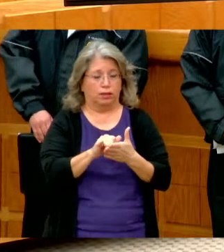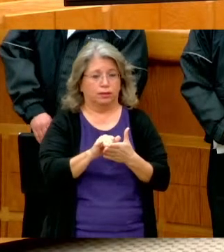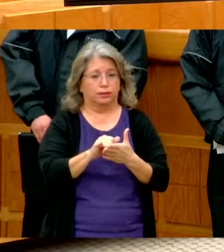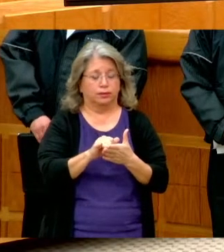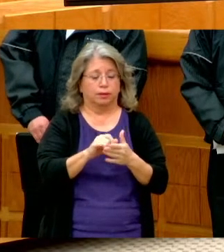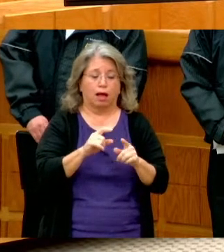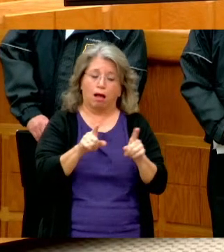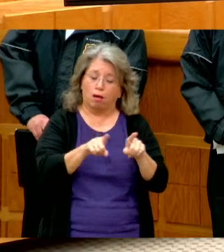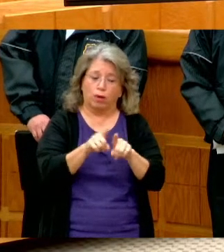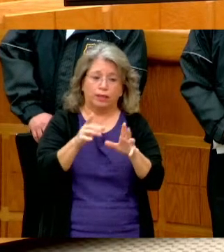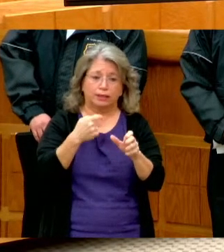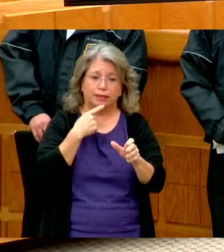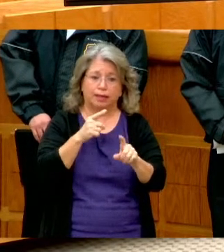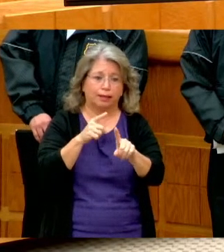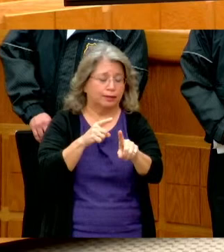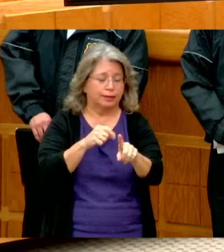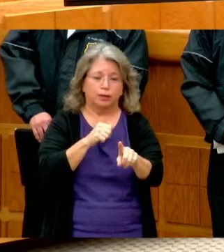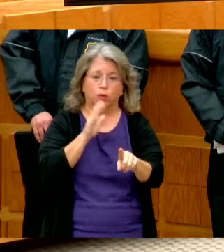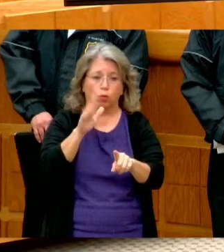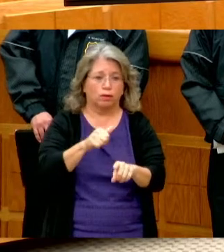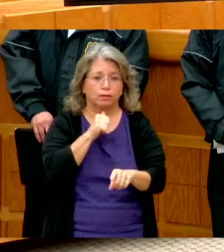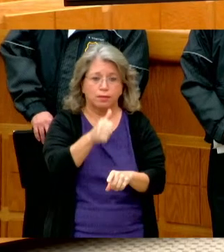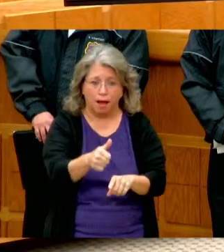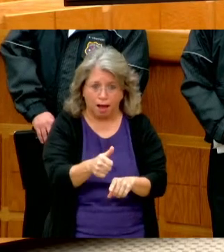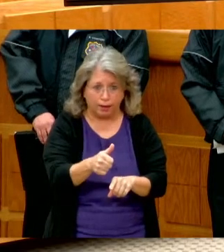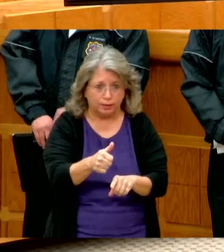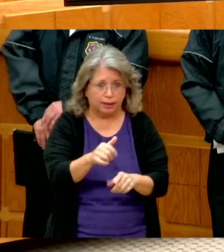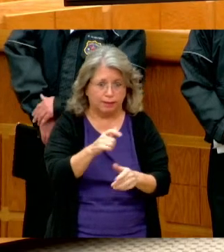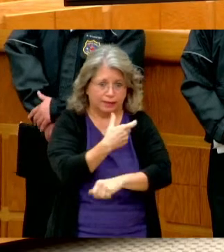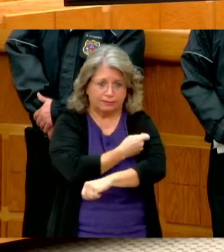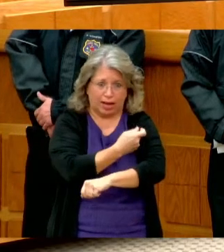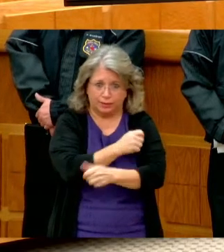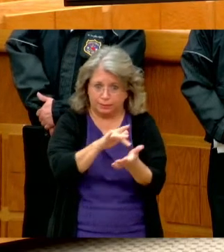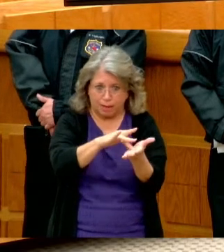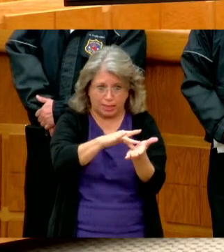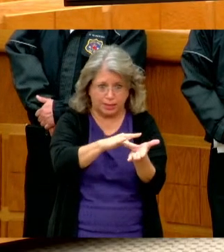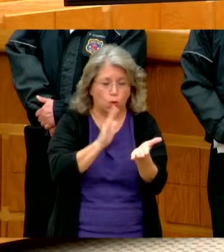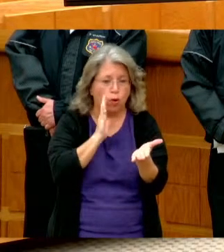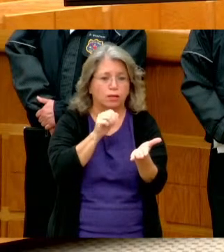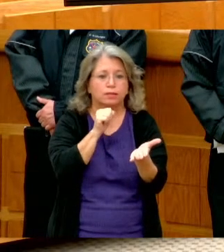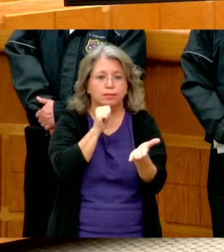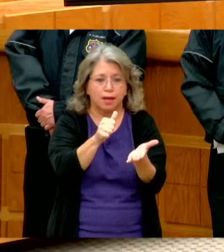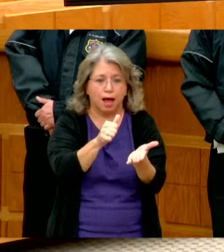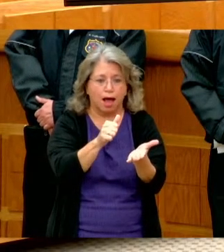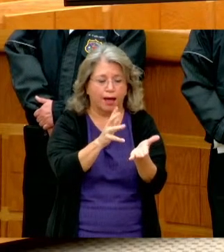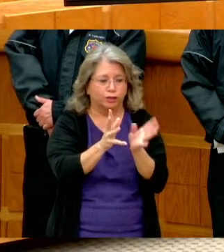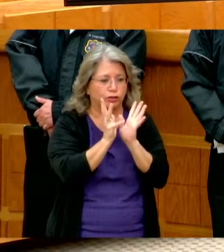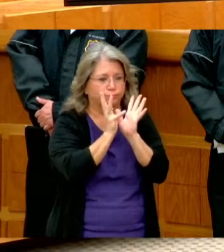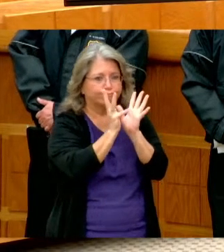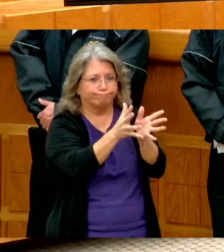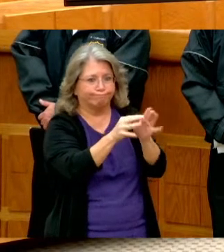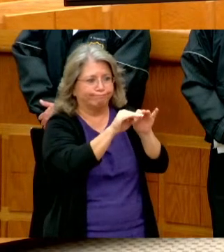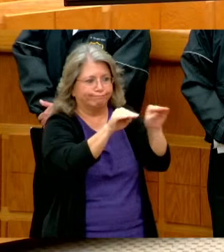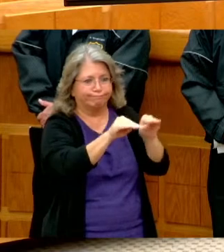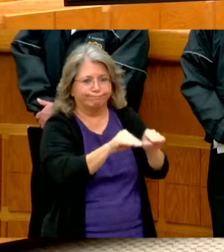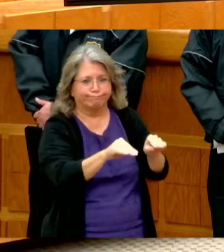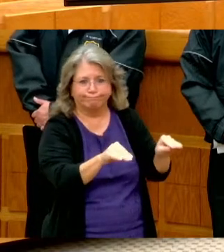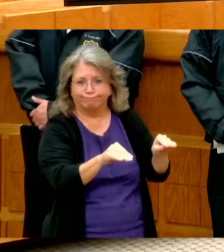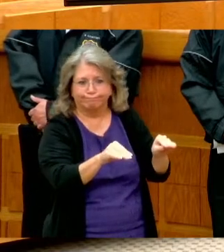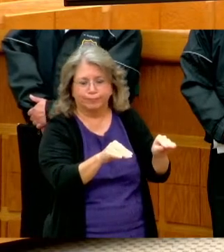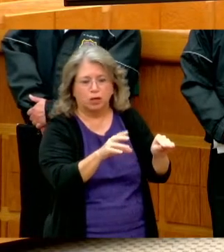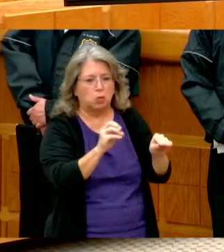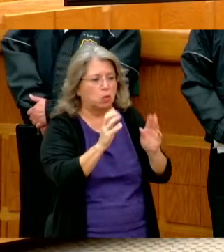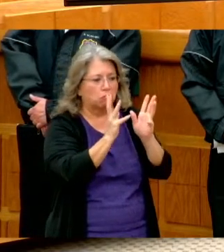me repeat, these will not sit on a shelf or in a refrigerator, because we are limited by staff, by